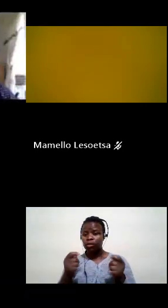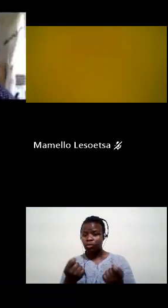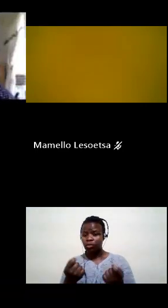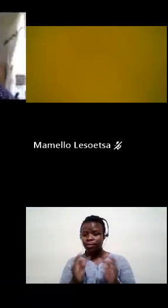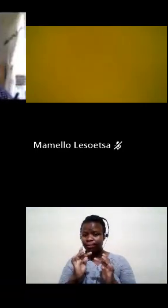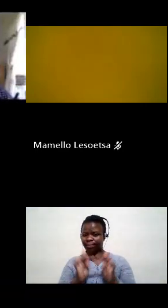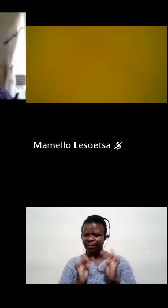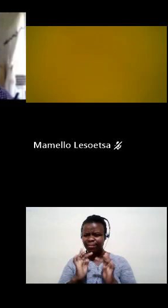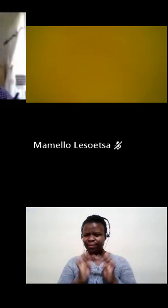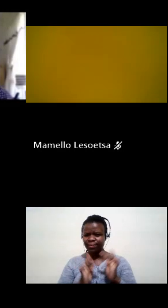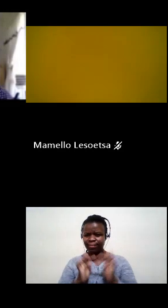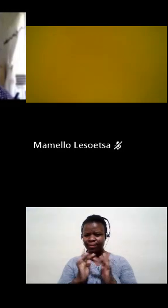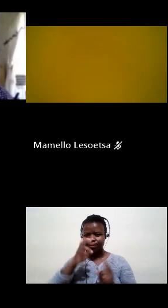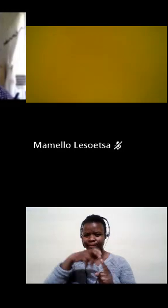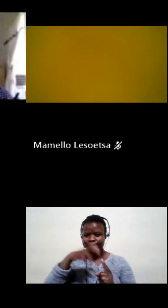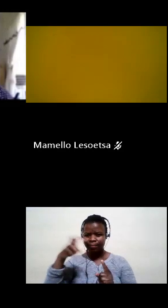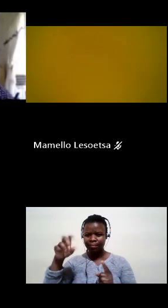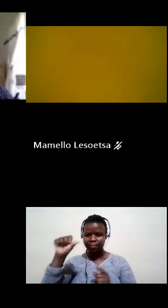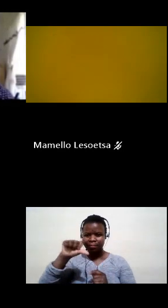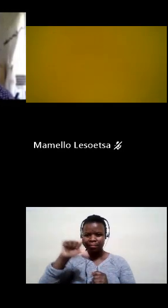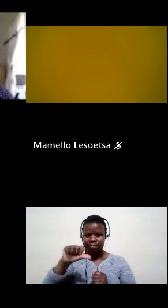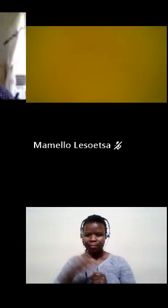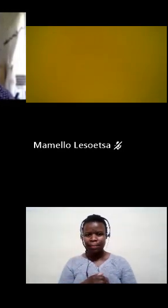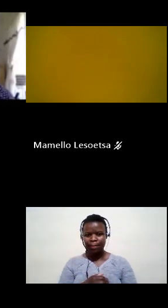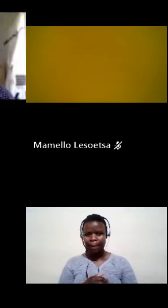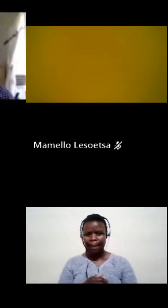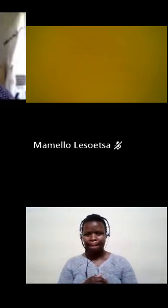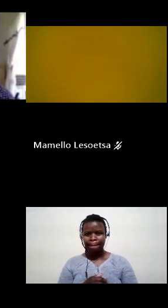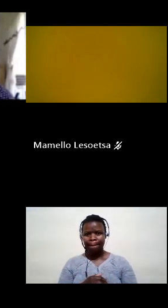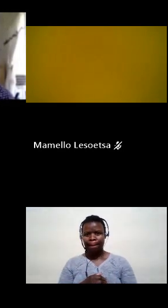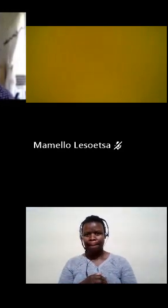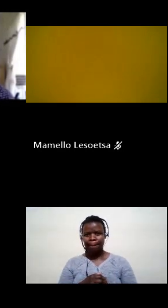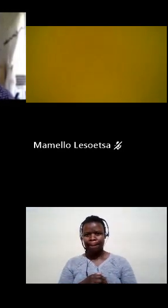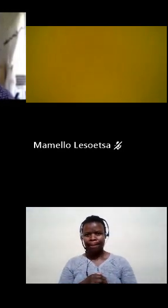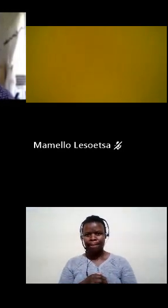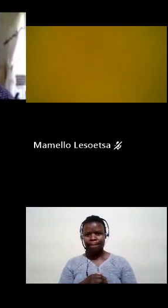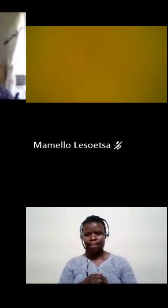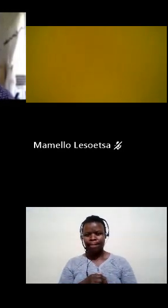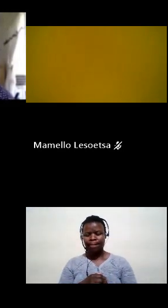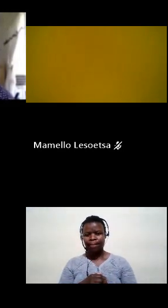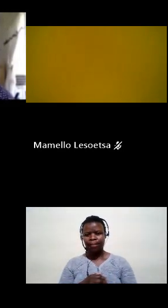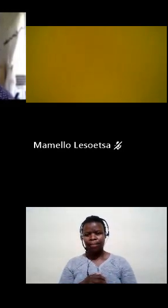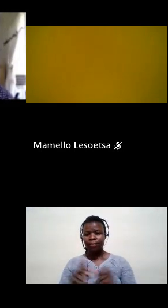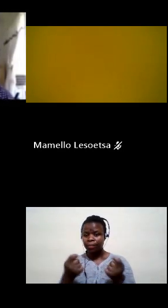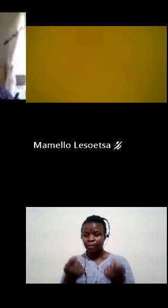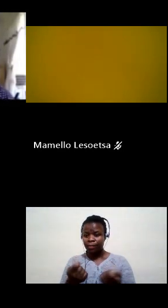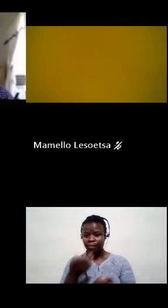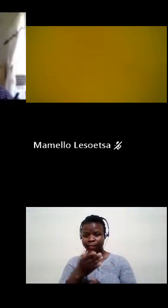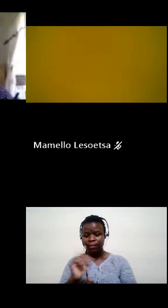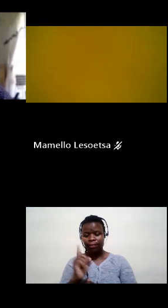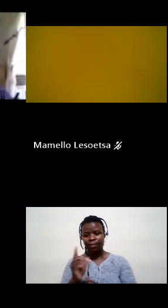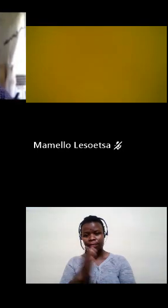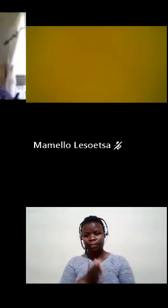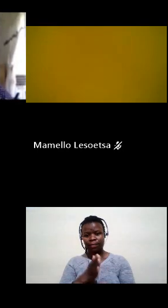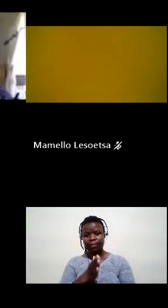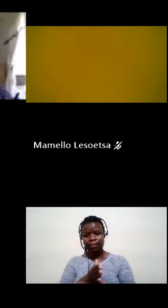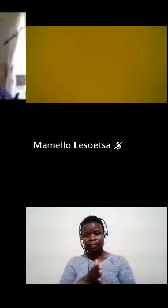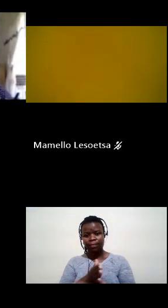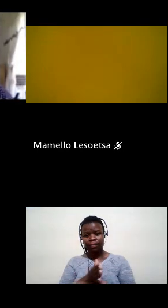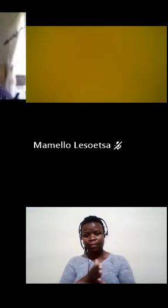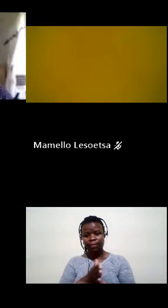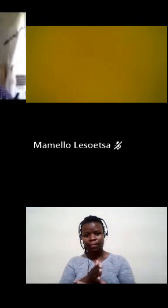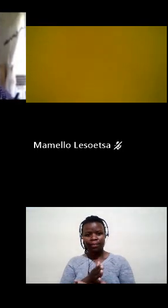how inclusive your space can be. It just takes simple accommodations to make your place inclusive and include a